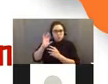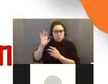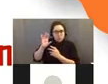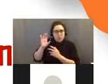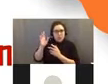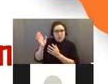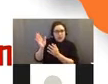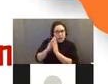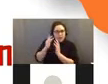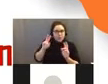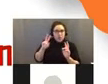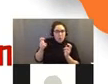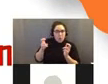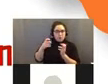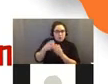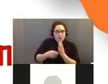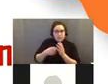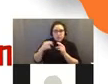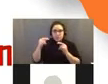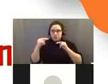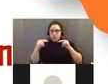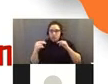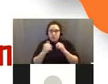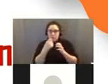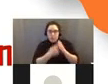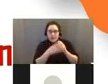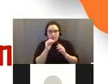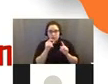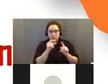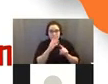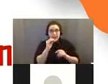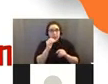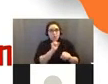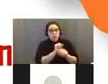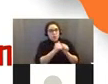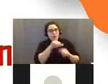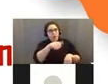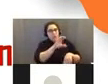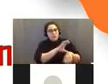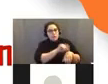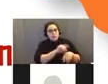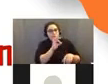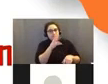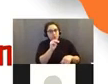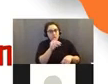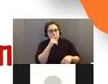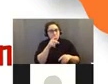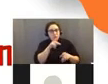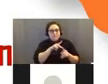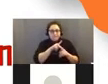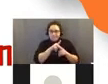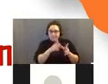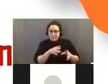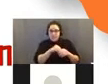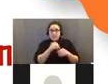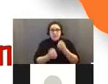prices and terms, and worked with a consulting firm called Cypress Consulting that specializes in supporting